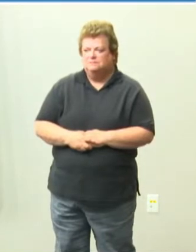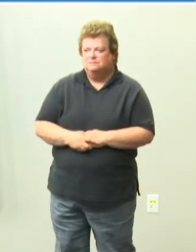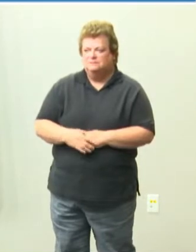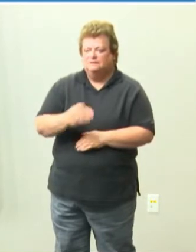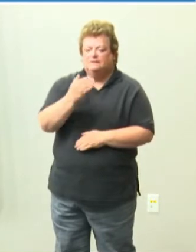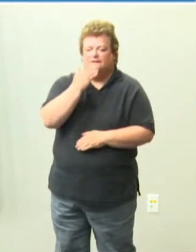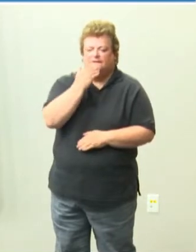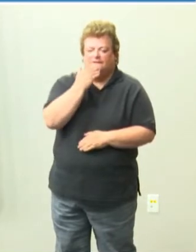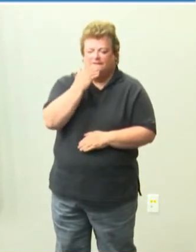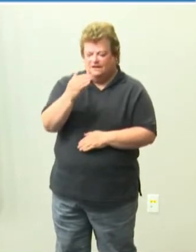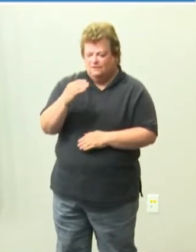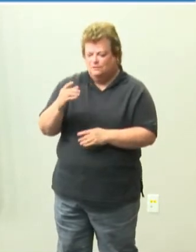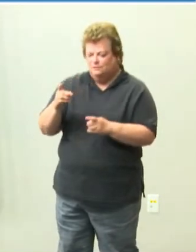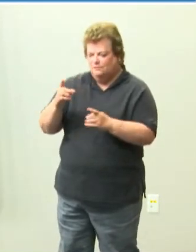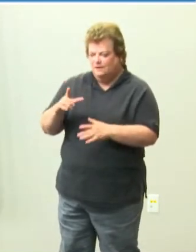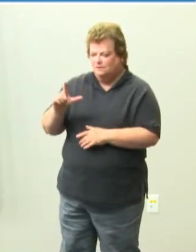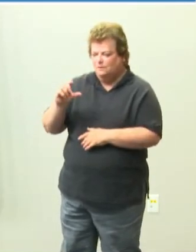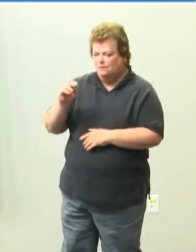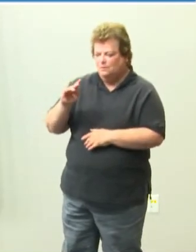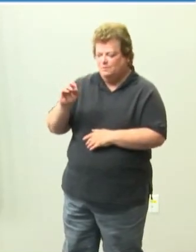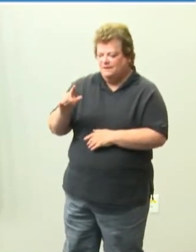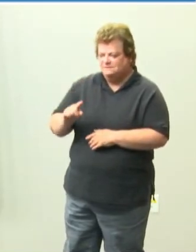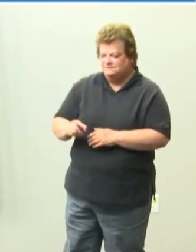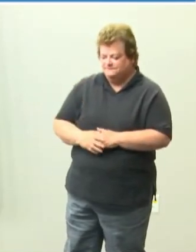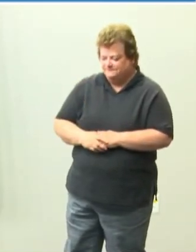Thank you, Director Lopez.